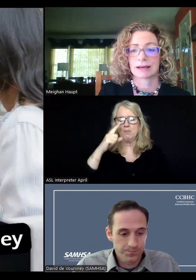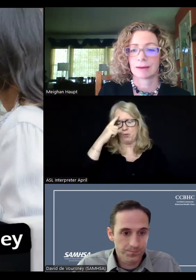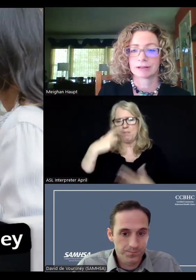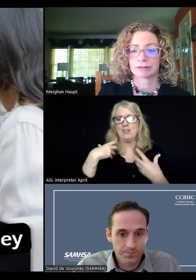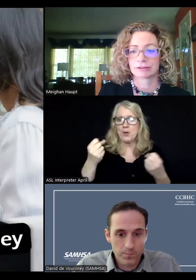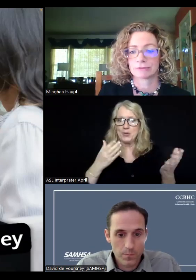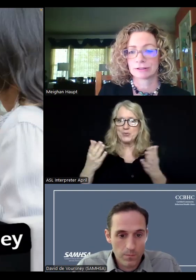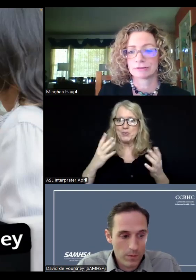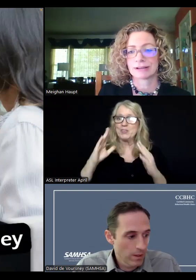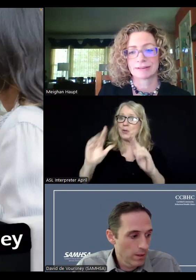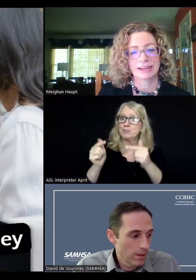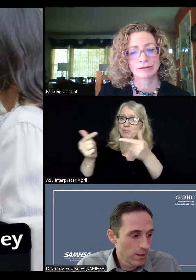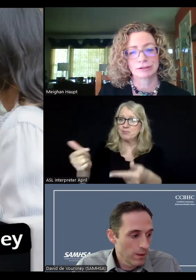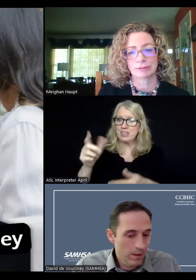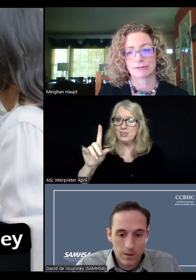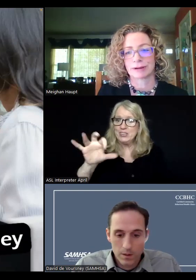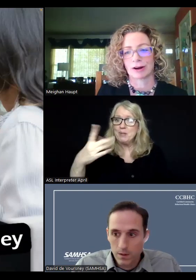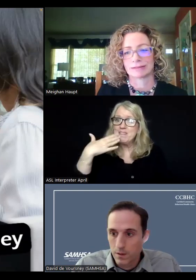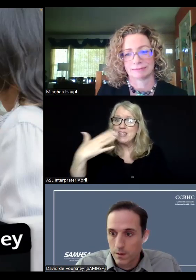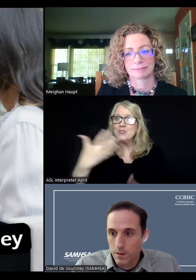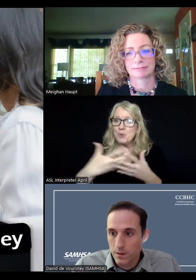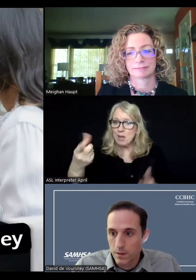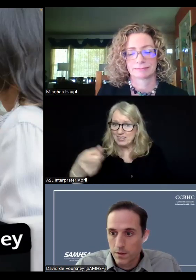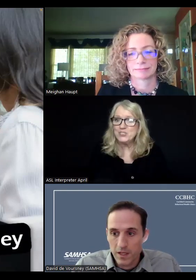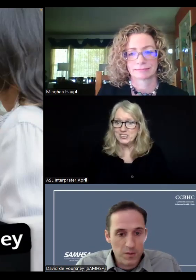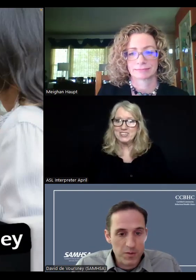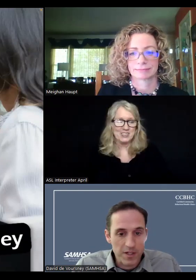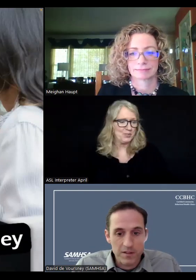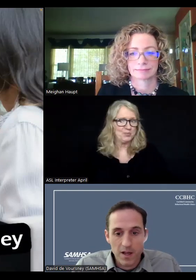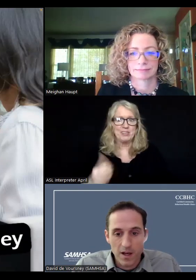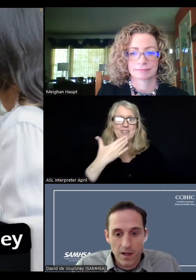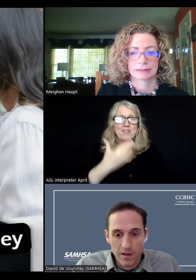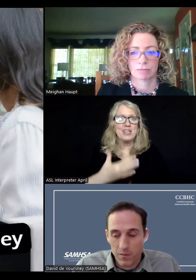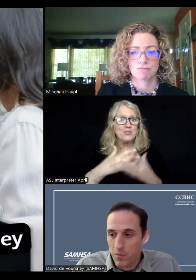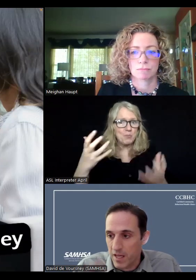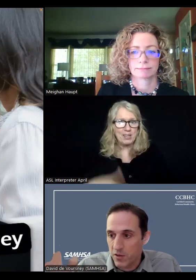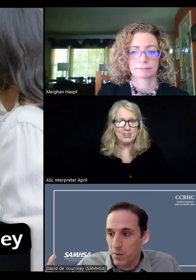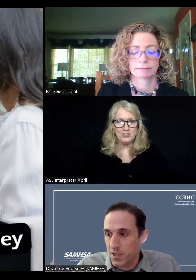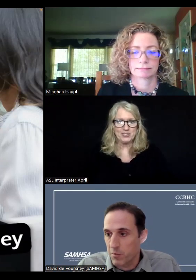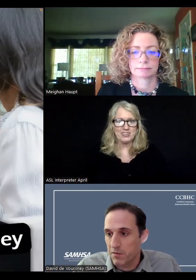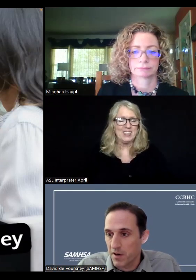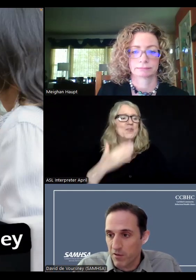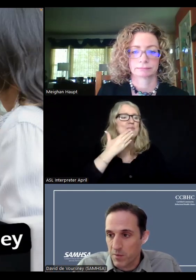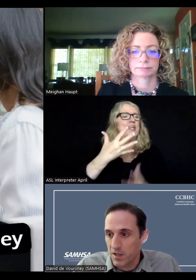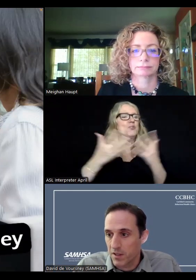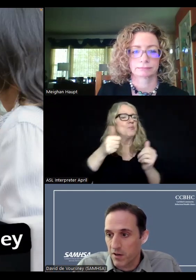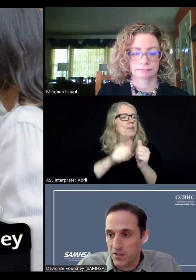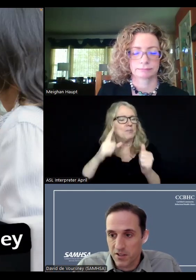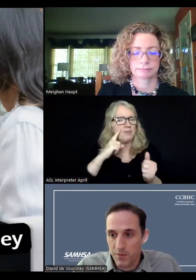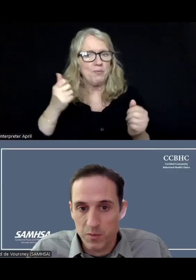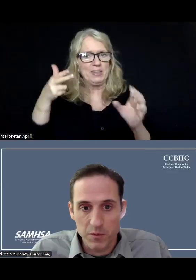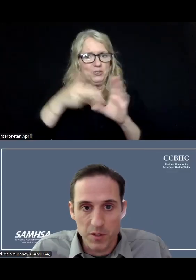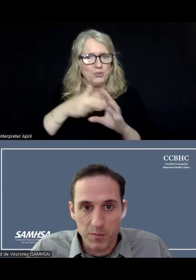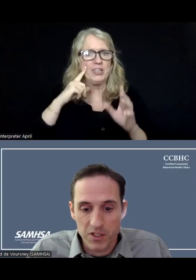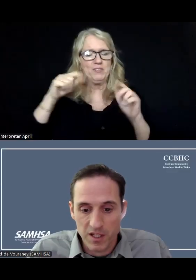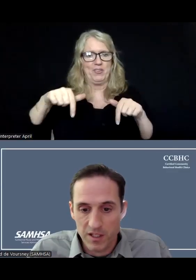Services. I'm going to turn this over to you, David. Thank you so much for being on. Thank you so much, Megan. And thank you so much to everybody for having me on the Crisis